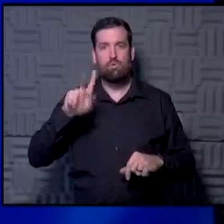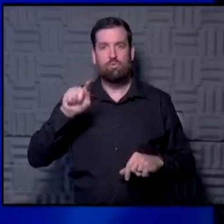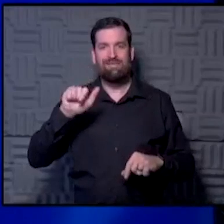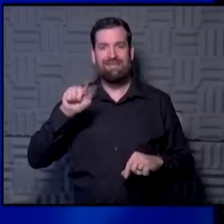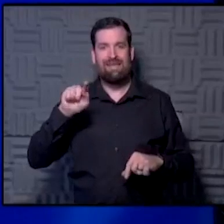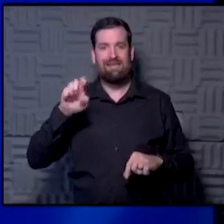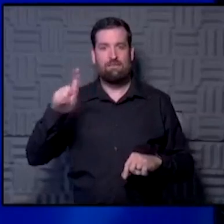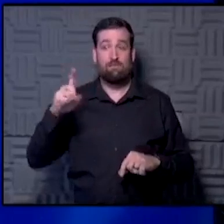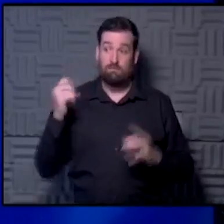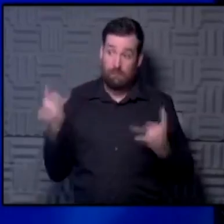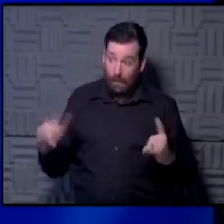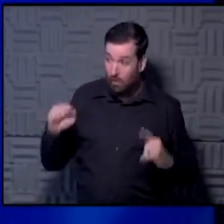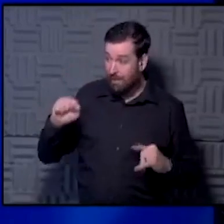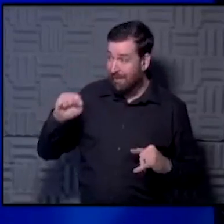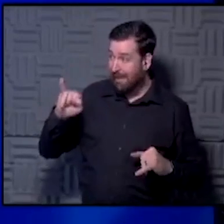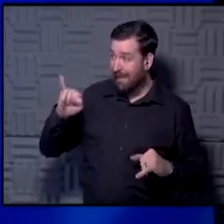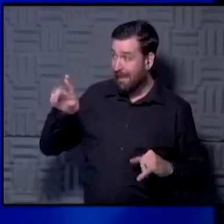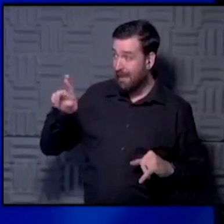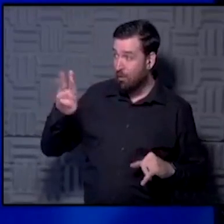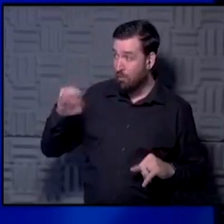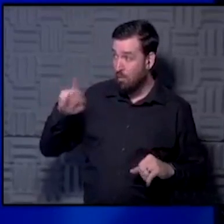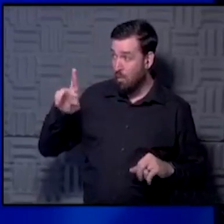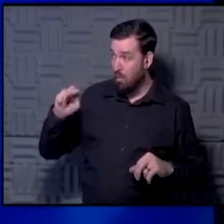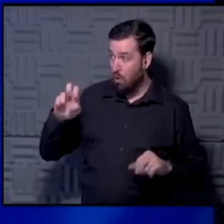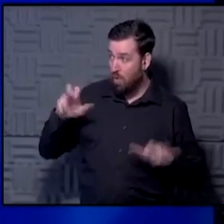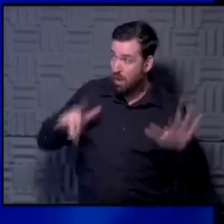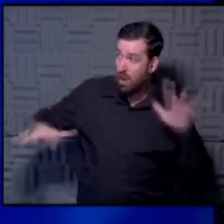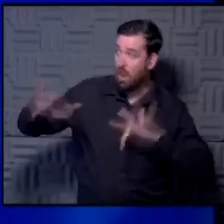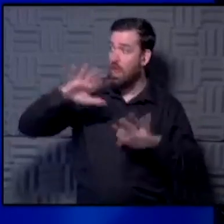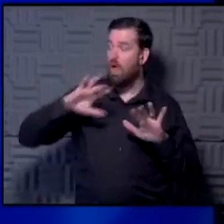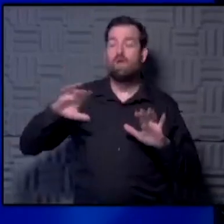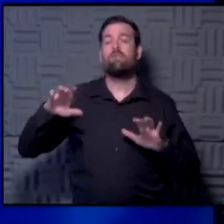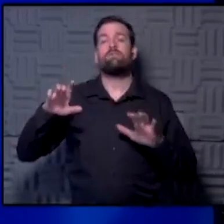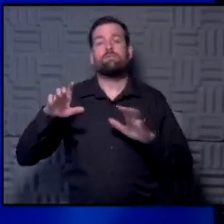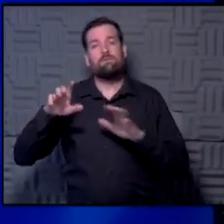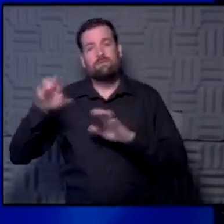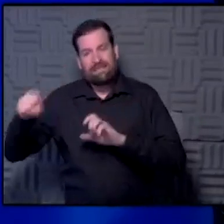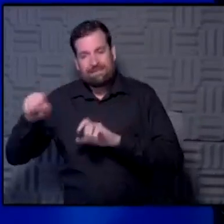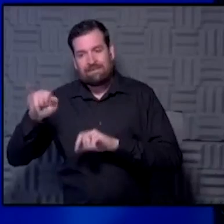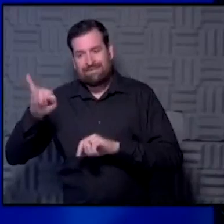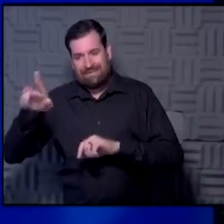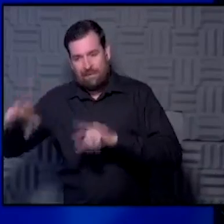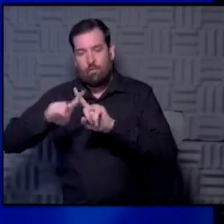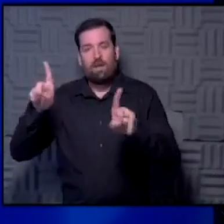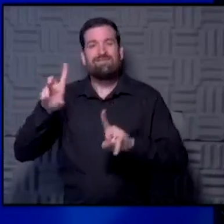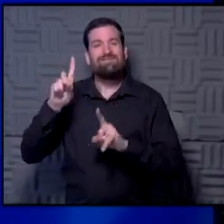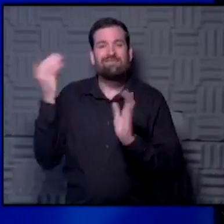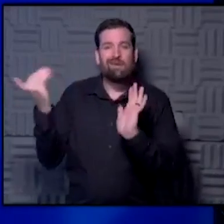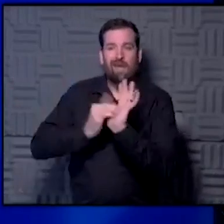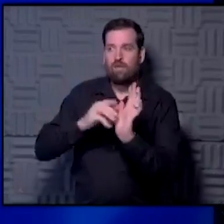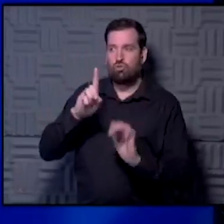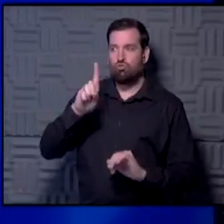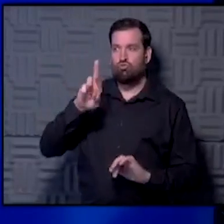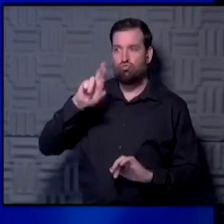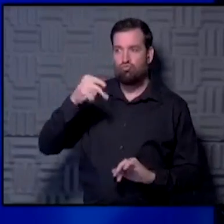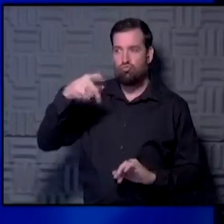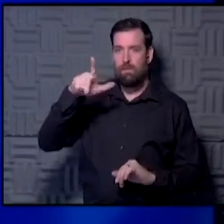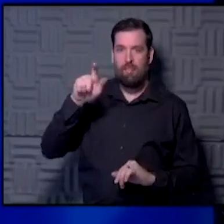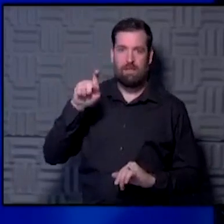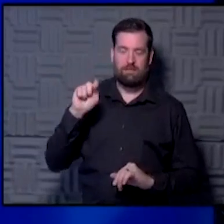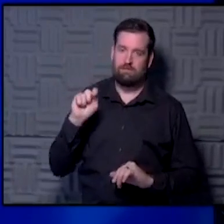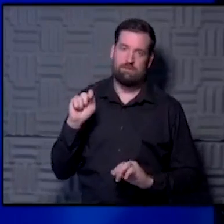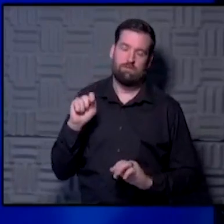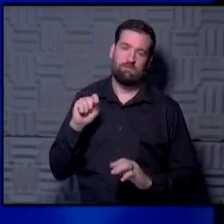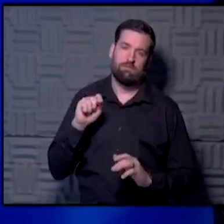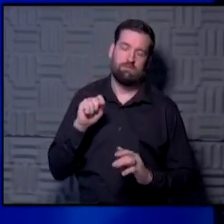airborne spread? Yeah, well, yes, it is airborne, but it's really air droplets that are the spread. Again, the really small particles can do it, but it's much